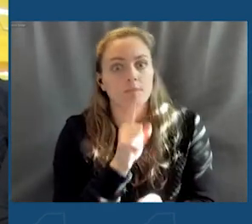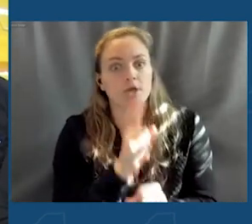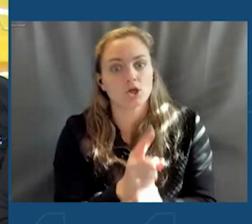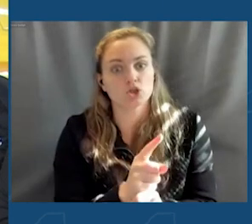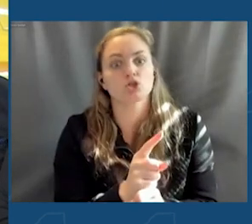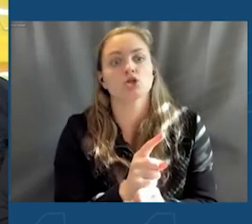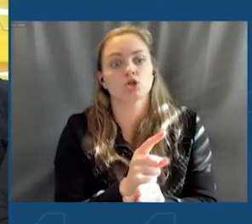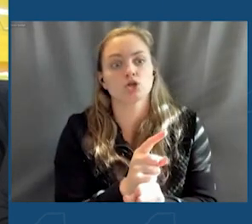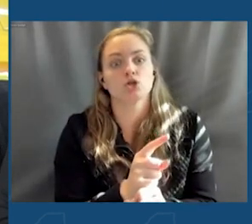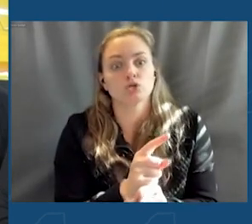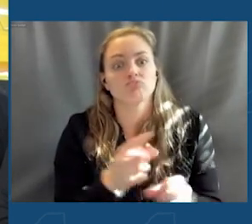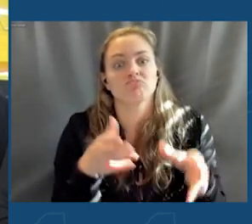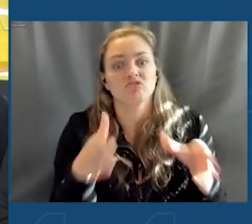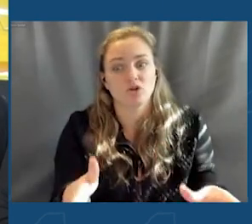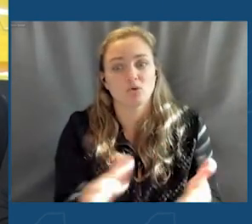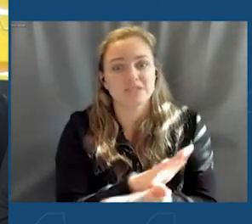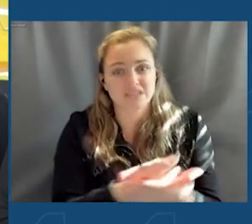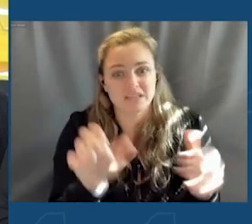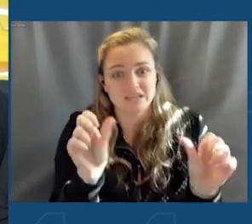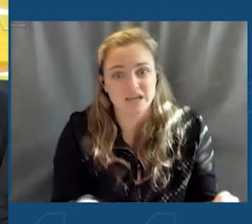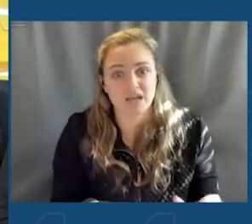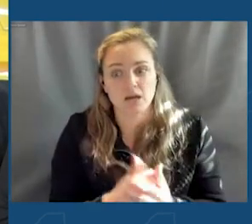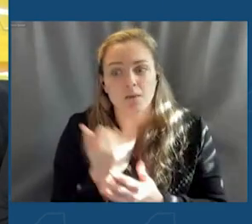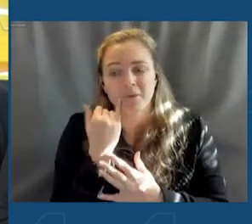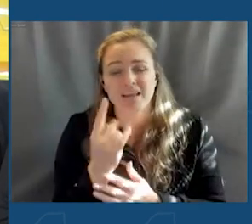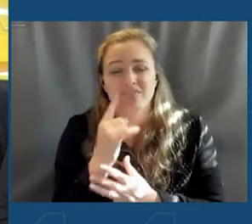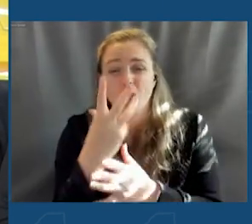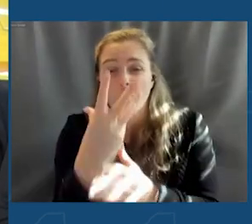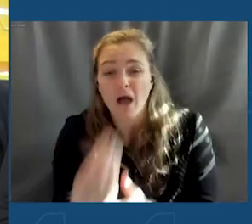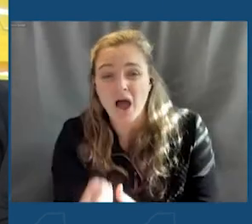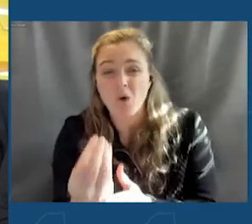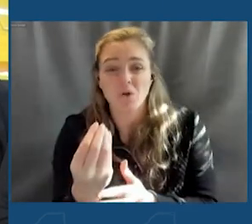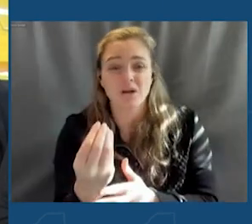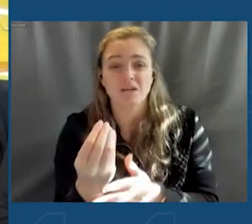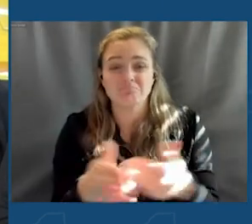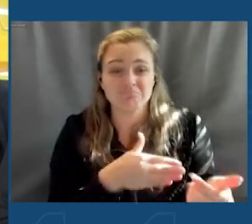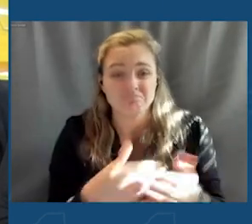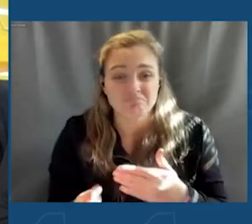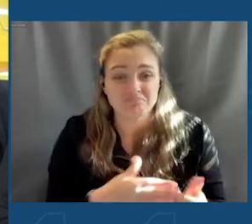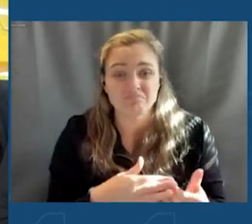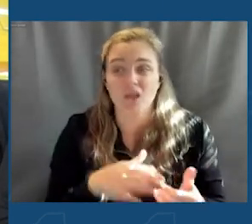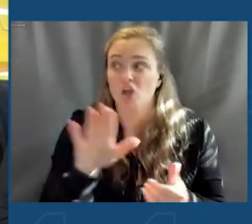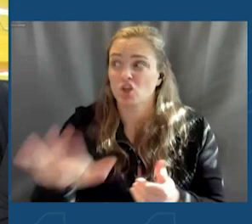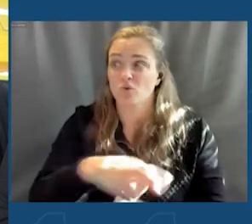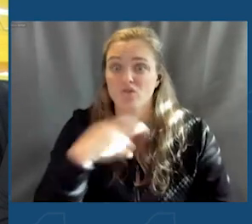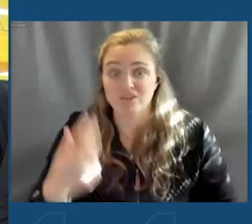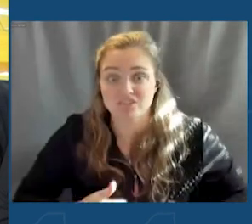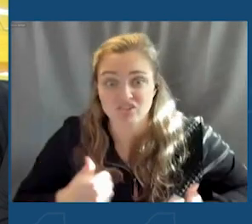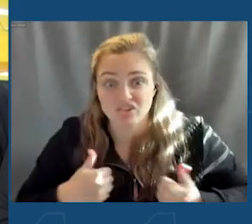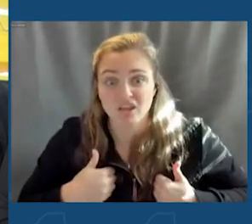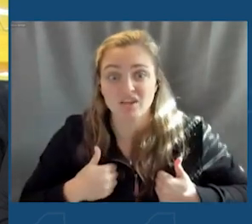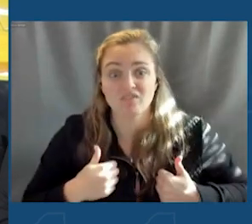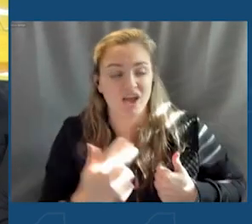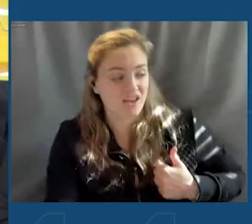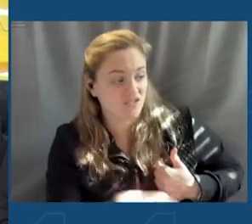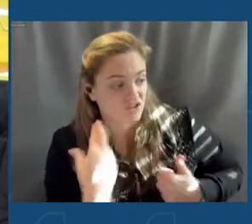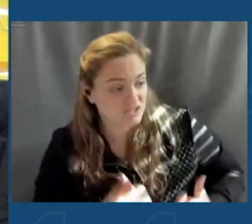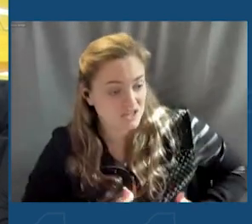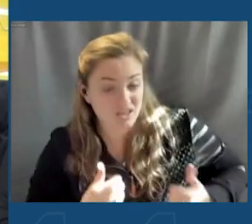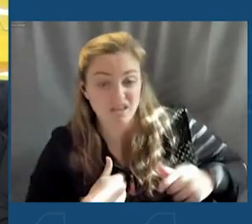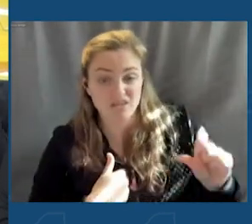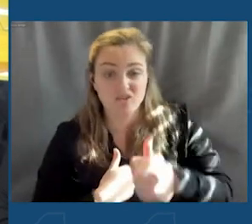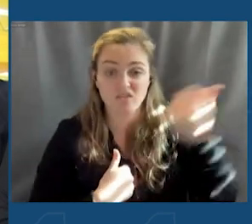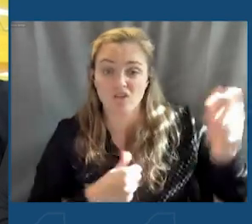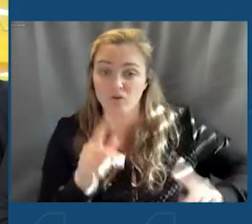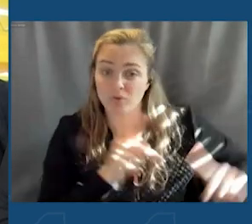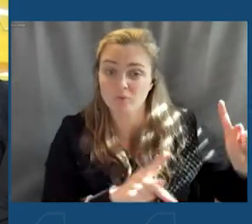clean as soon as possible. If people go out in these conditions, they are putting their lives at risk, and they're putting their lives at risk of the other